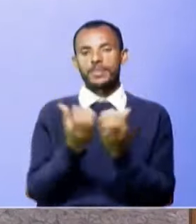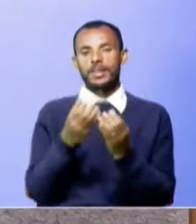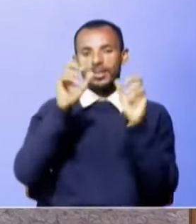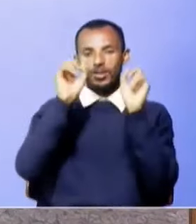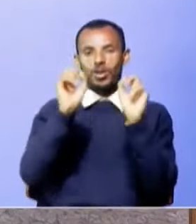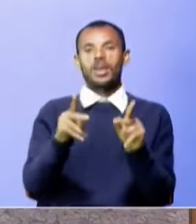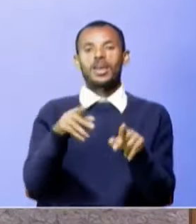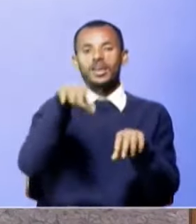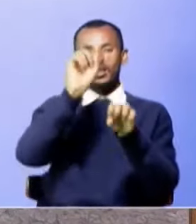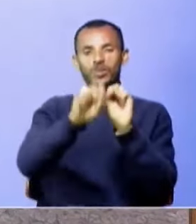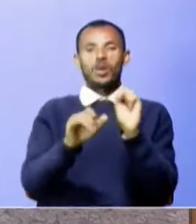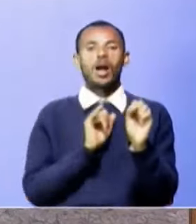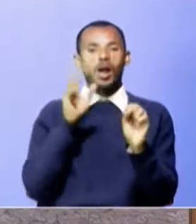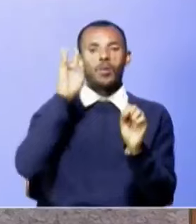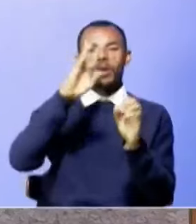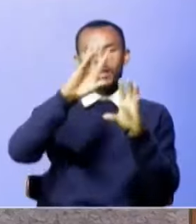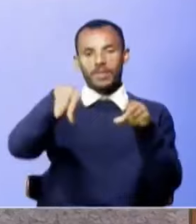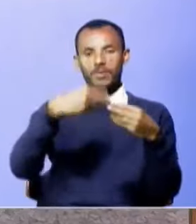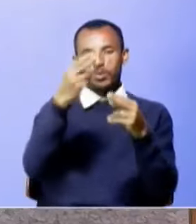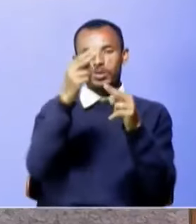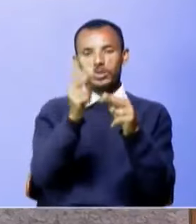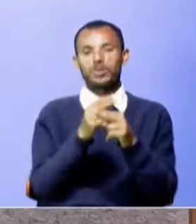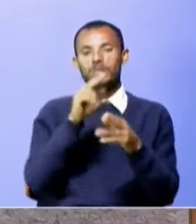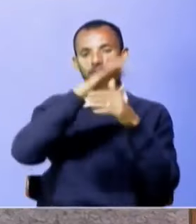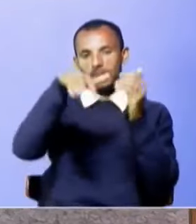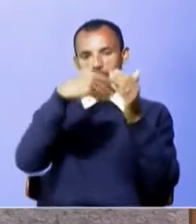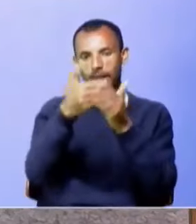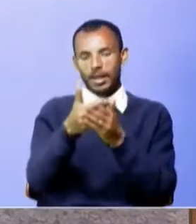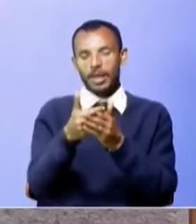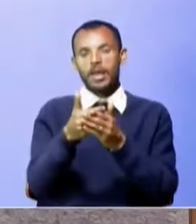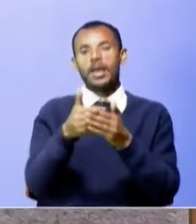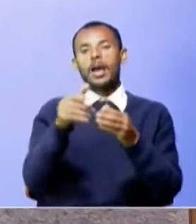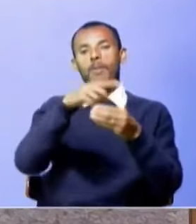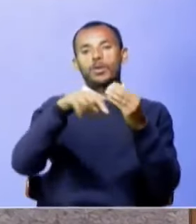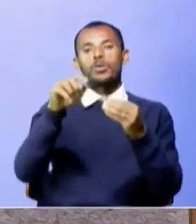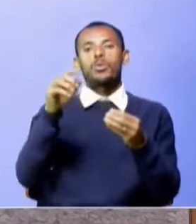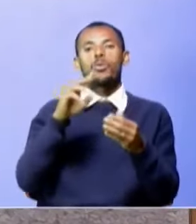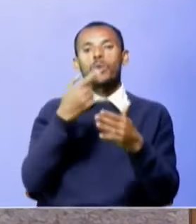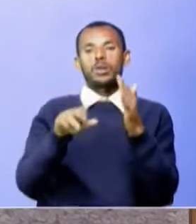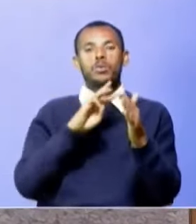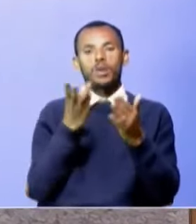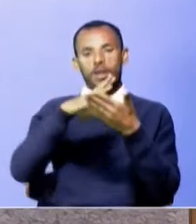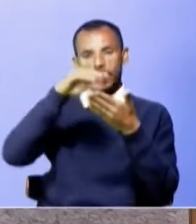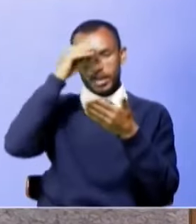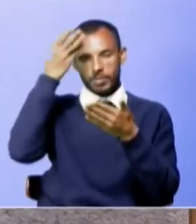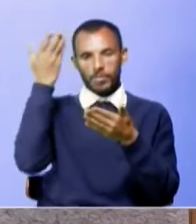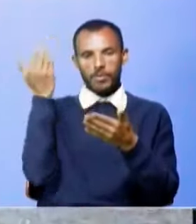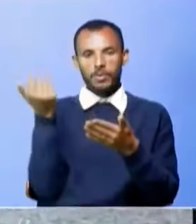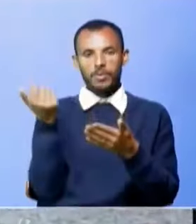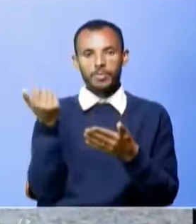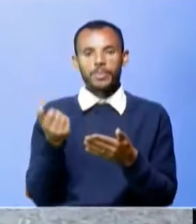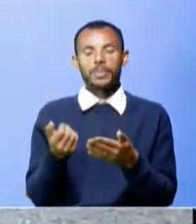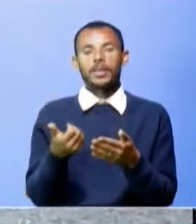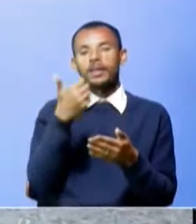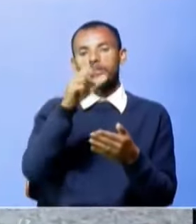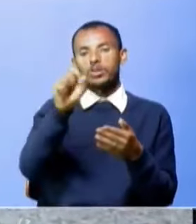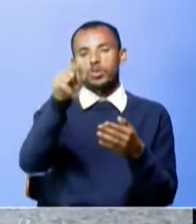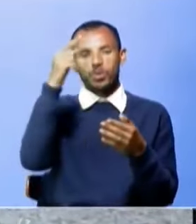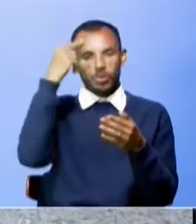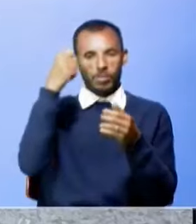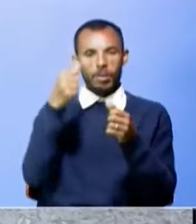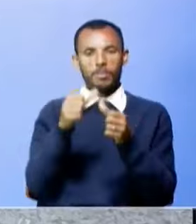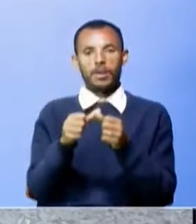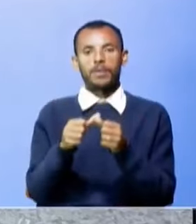Okay, so I will give you a short summary about what we did before. So, as you all